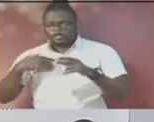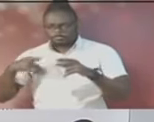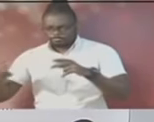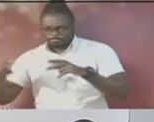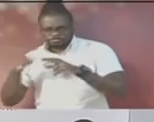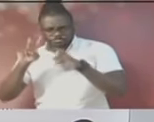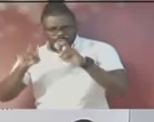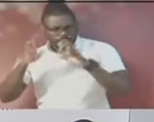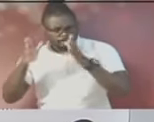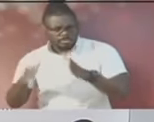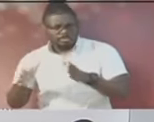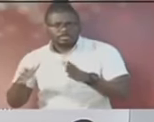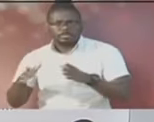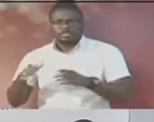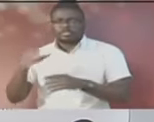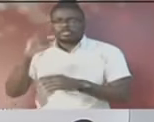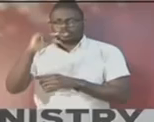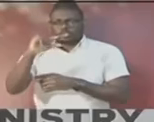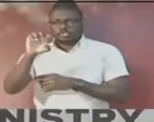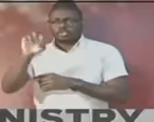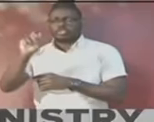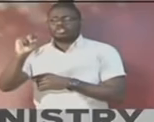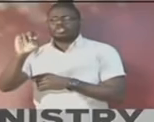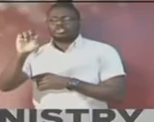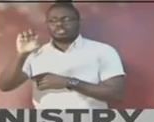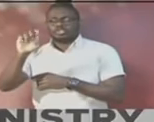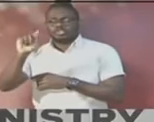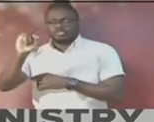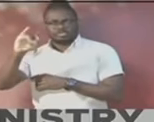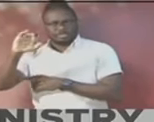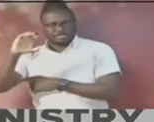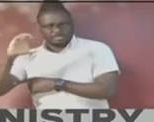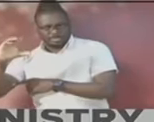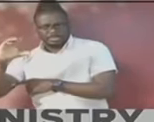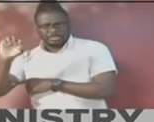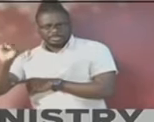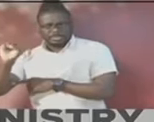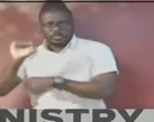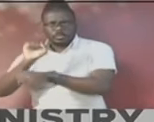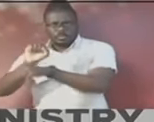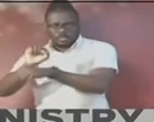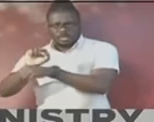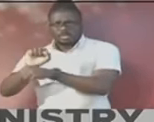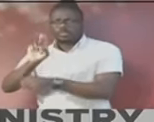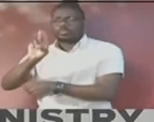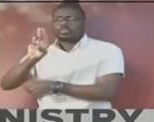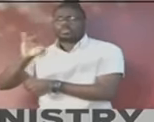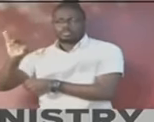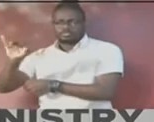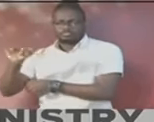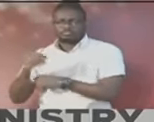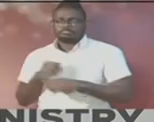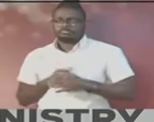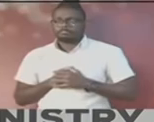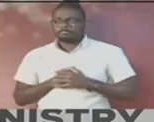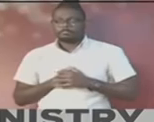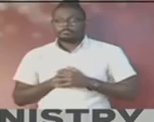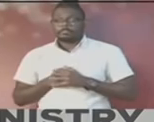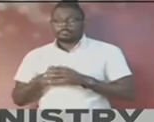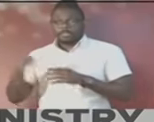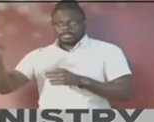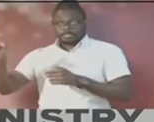the West Indies, St. Augustine's Faculty of Medical Sciences. I am Al Alexander, Senior Corporate Communications Officer at the Ministry